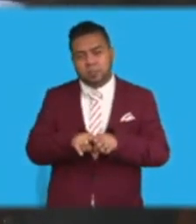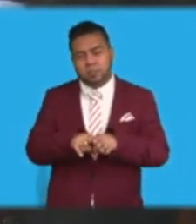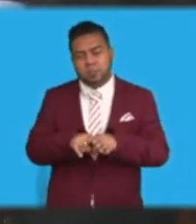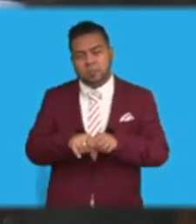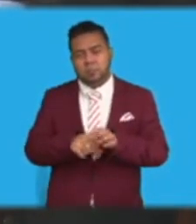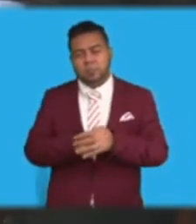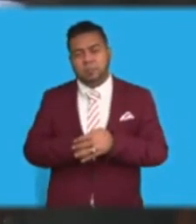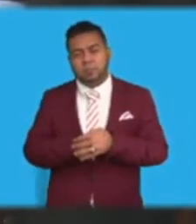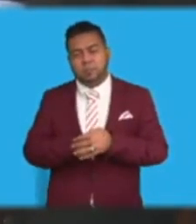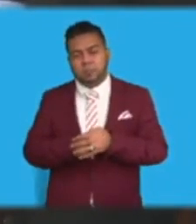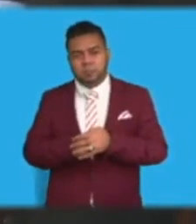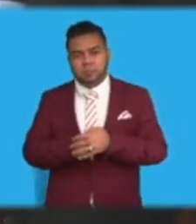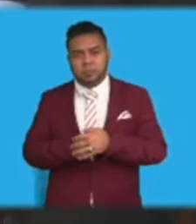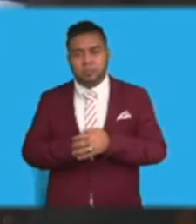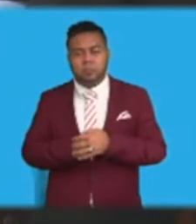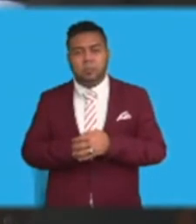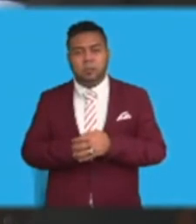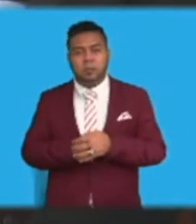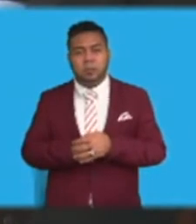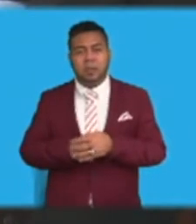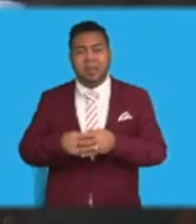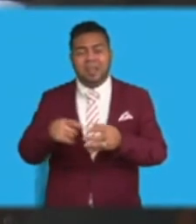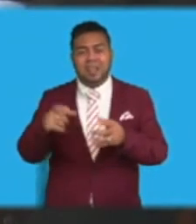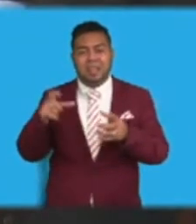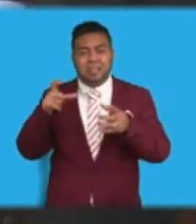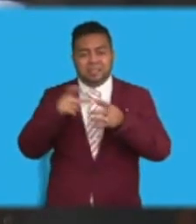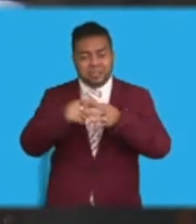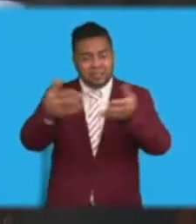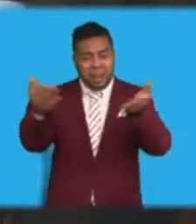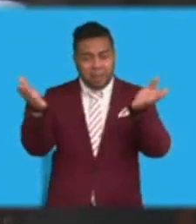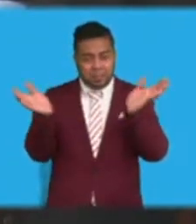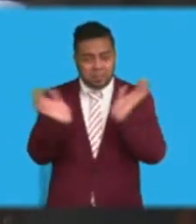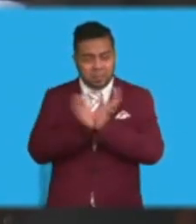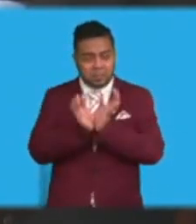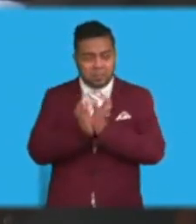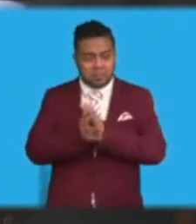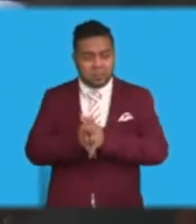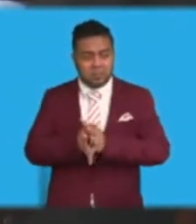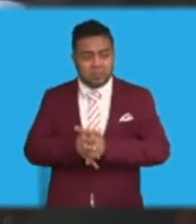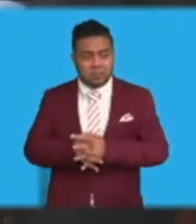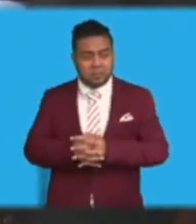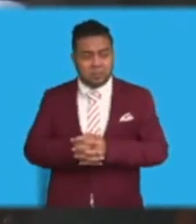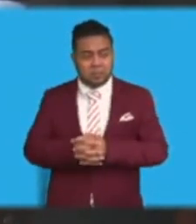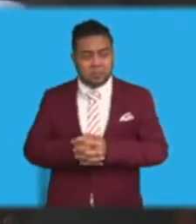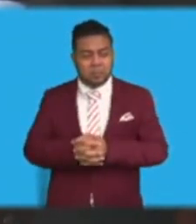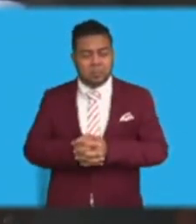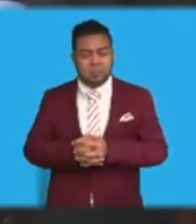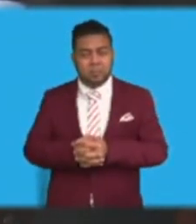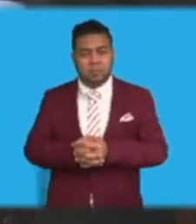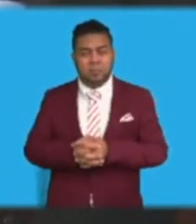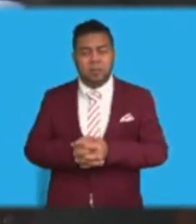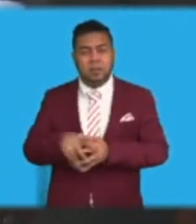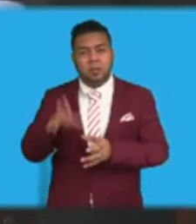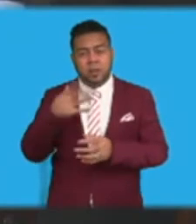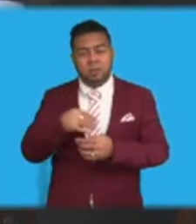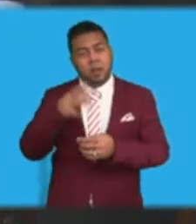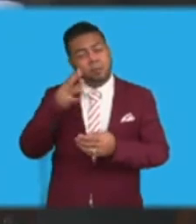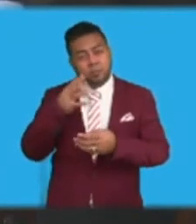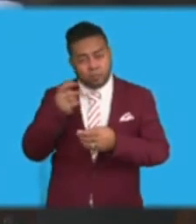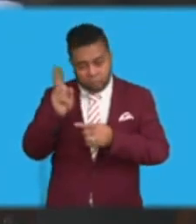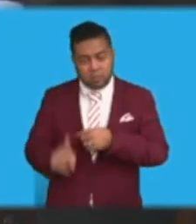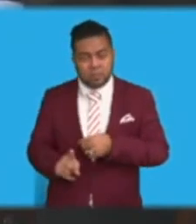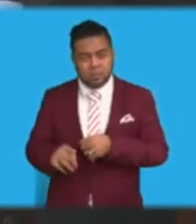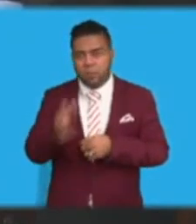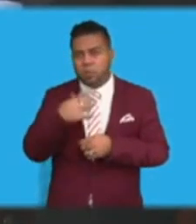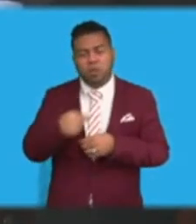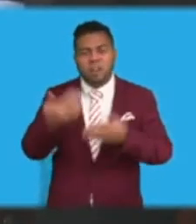that contain dangerous flows. Dams can also cause flood, Madam Speaker, but up to date, we did not have any issue of